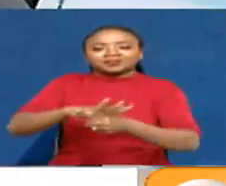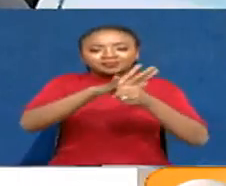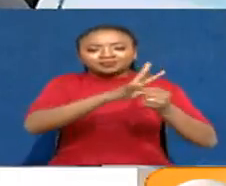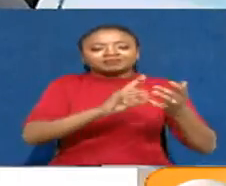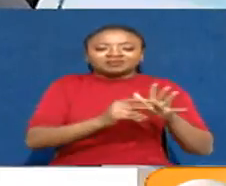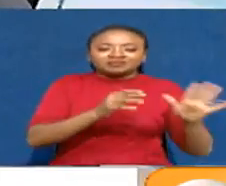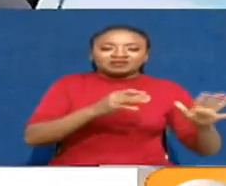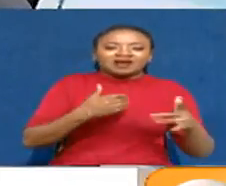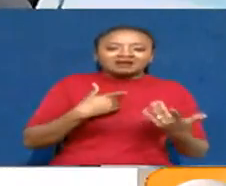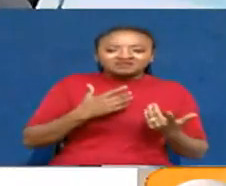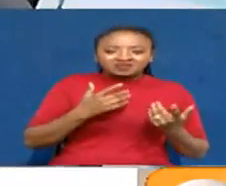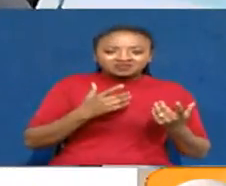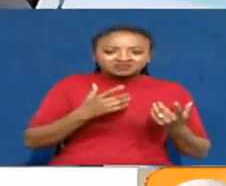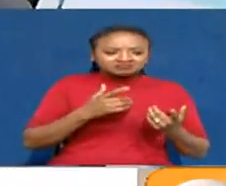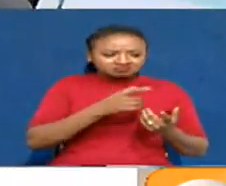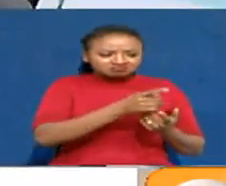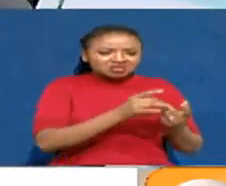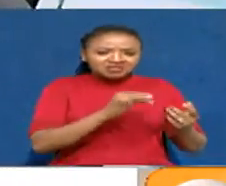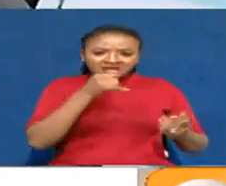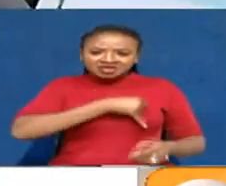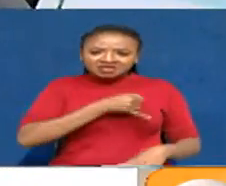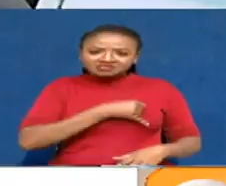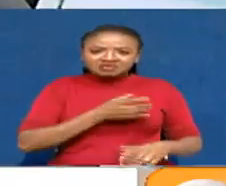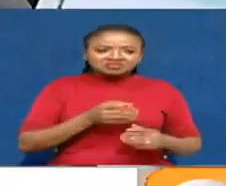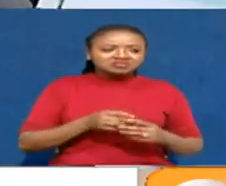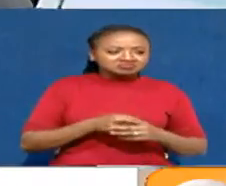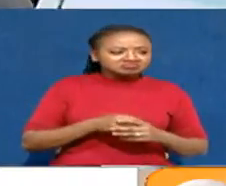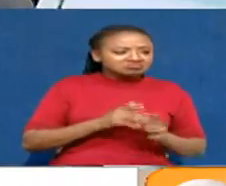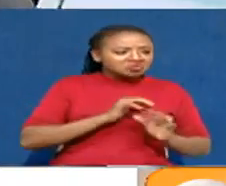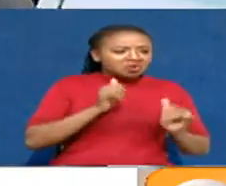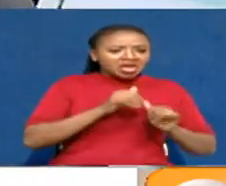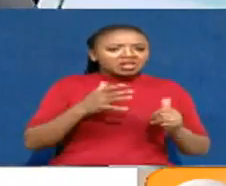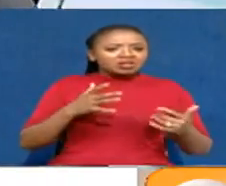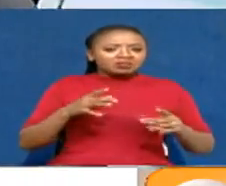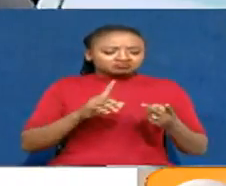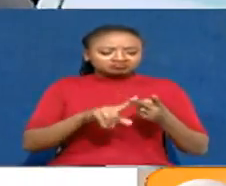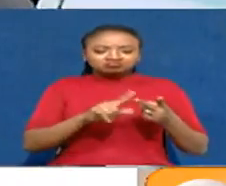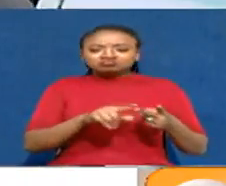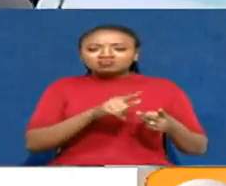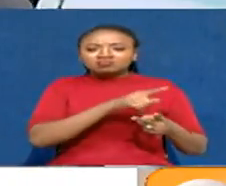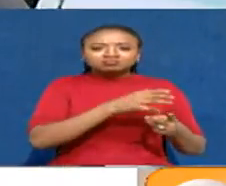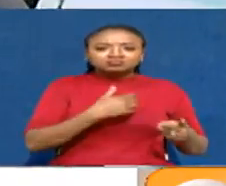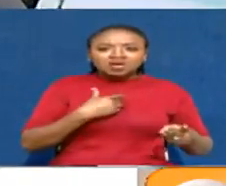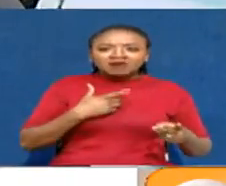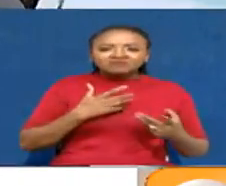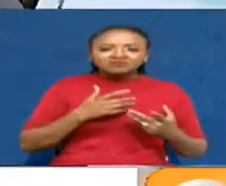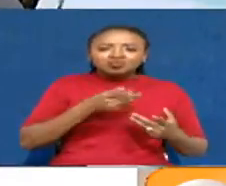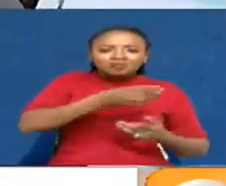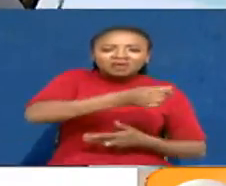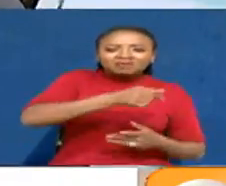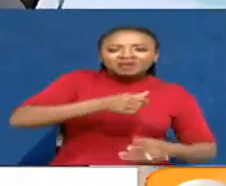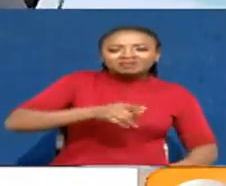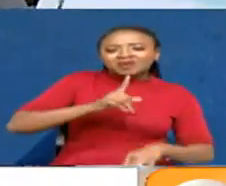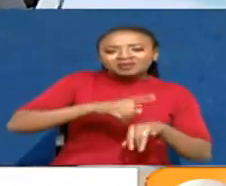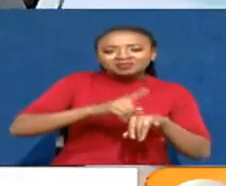punitive interest rates, they have very punitive late payment charges, very punitive,